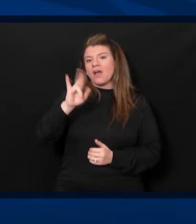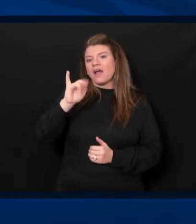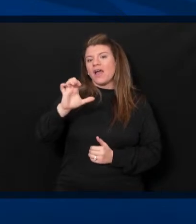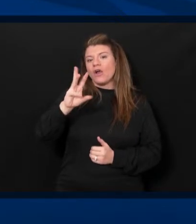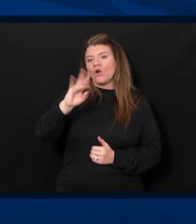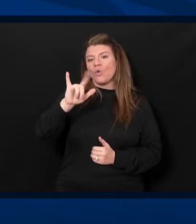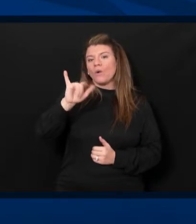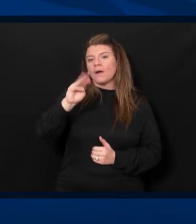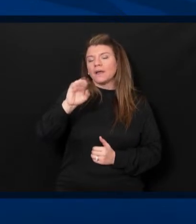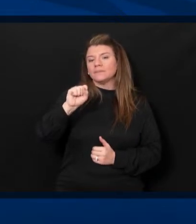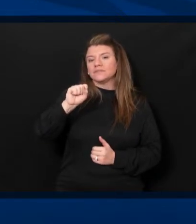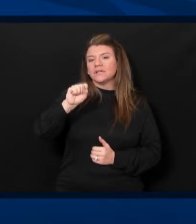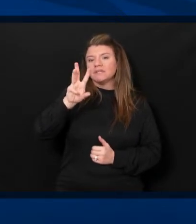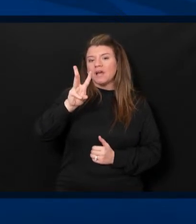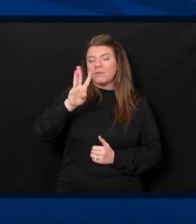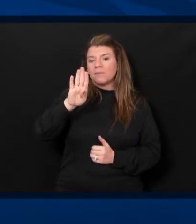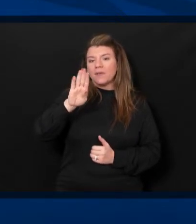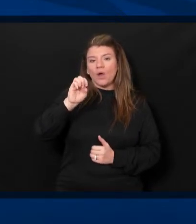WBOY.